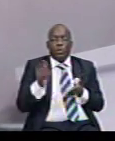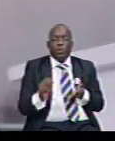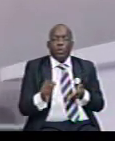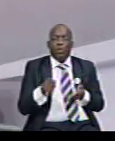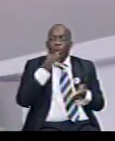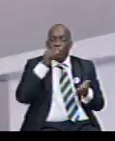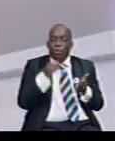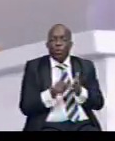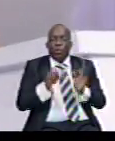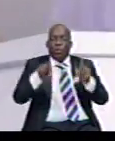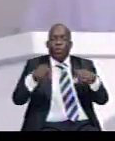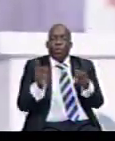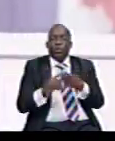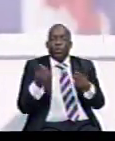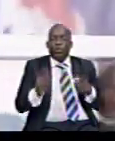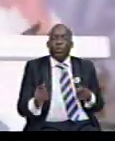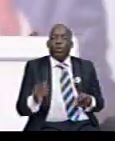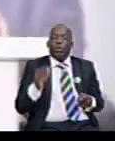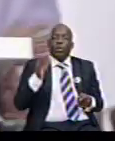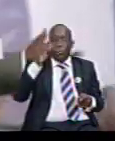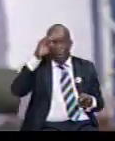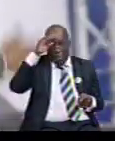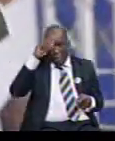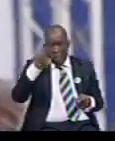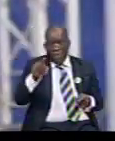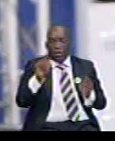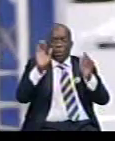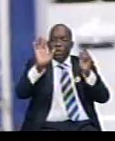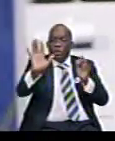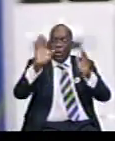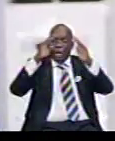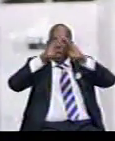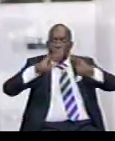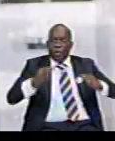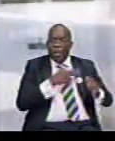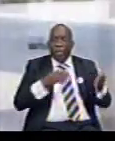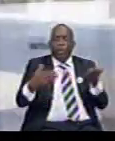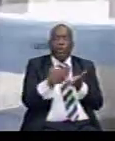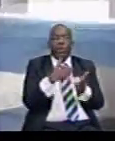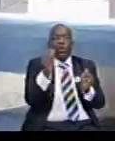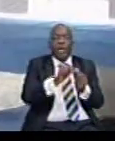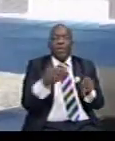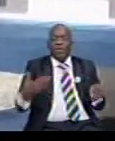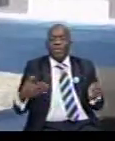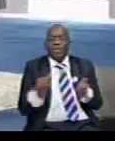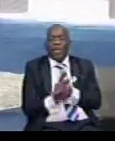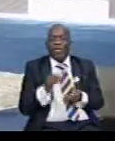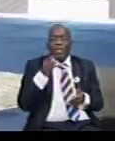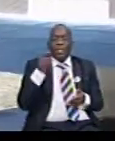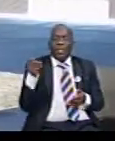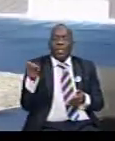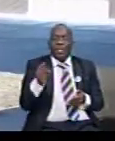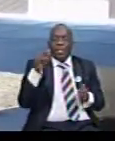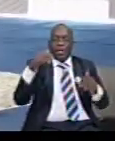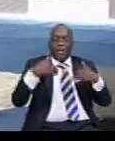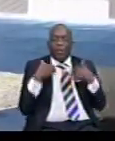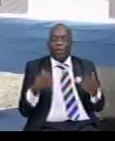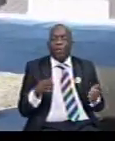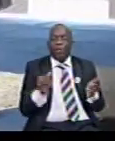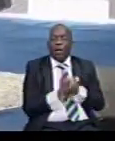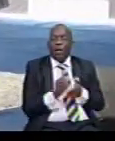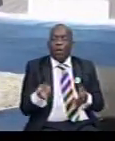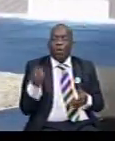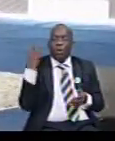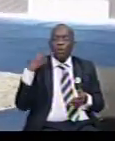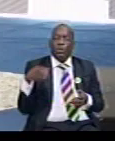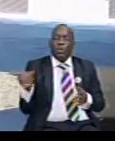to his house. They patched everything that is God, because it's mental now. That was the intention. And